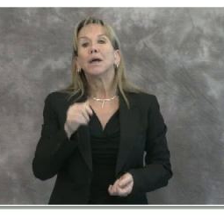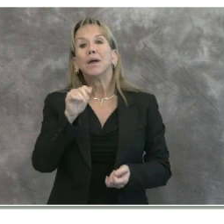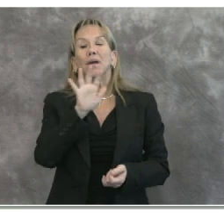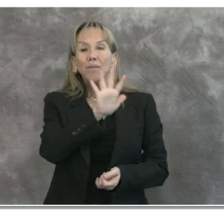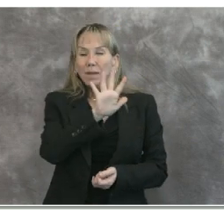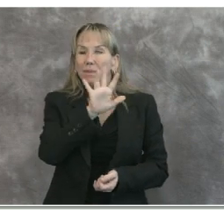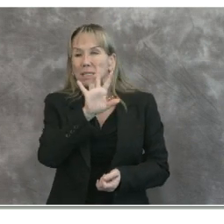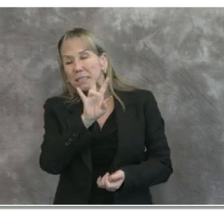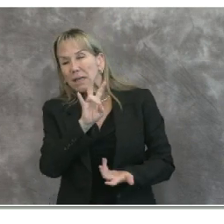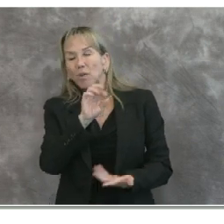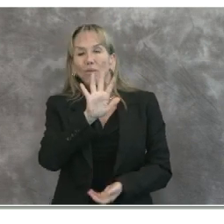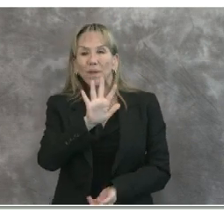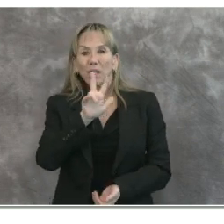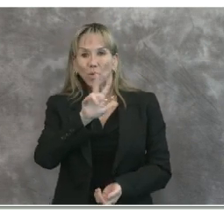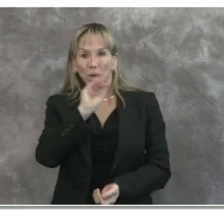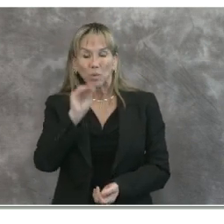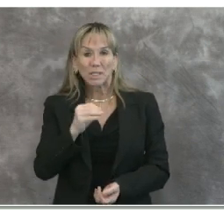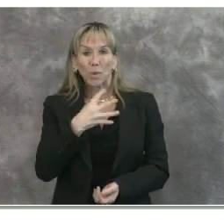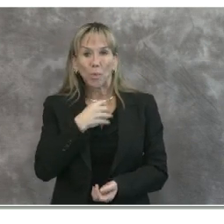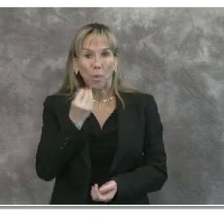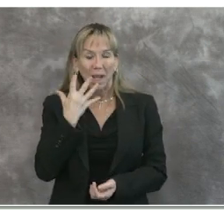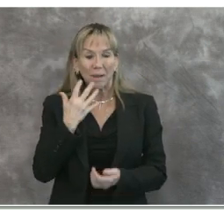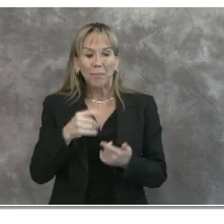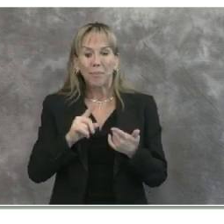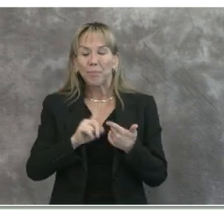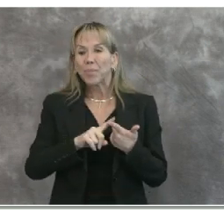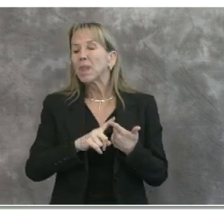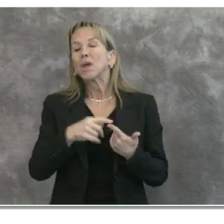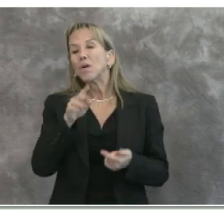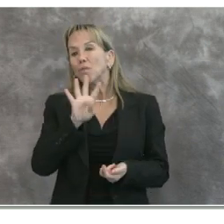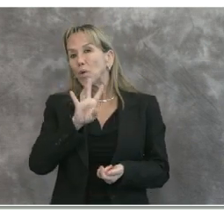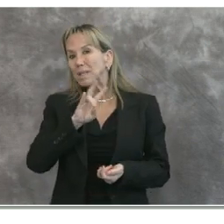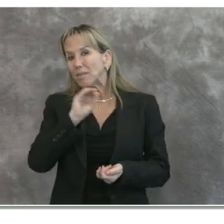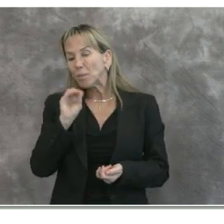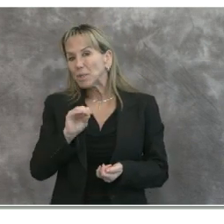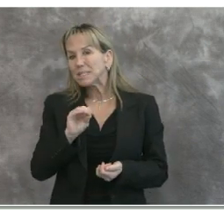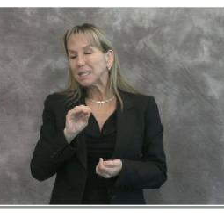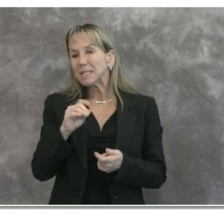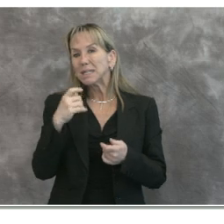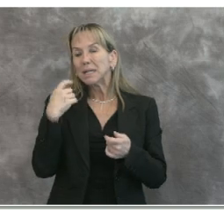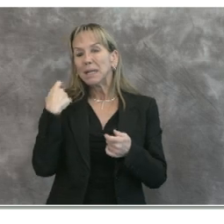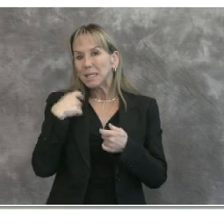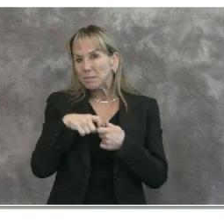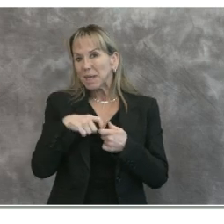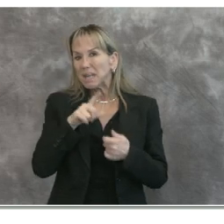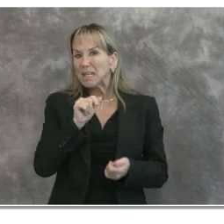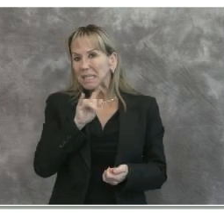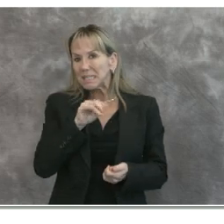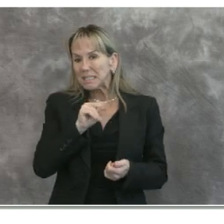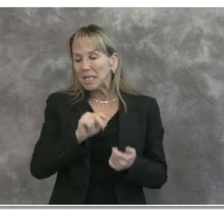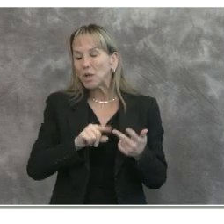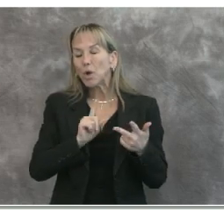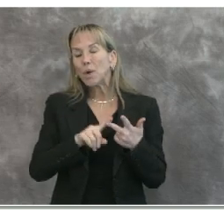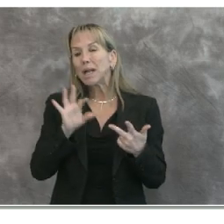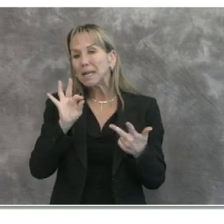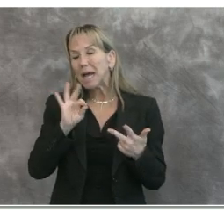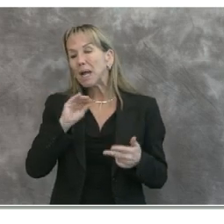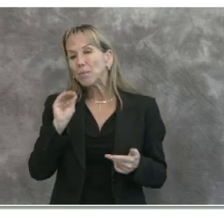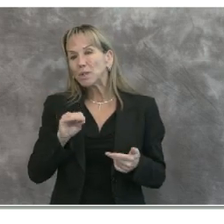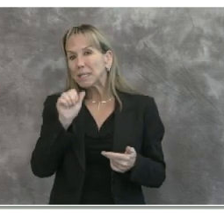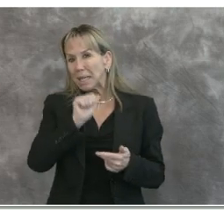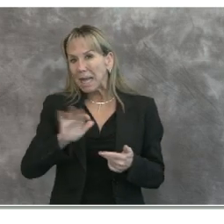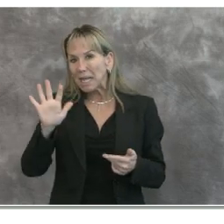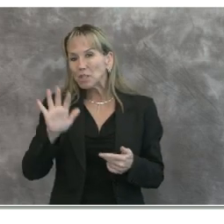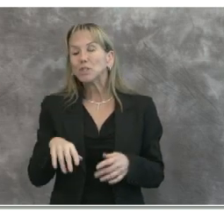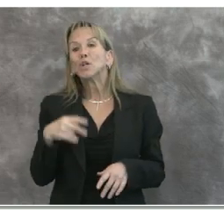or 53% being white, 37 or 34% Hispanic or Latino, 9 or 8% Asian, 2 or